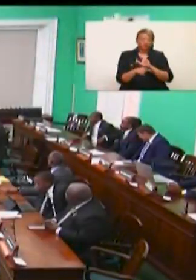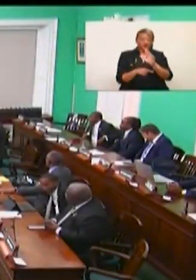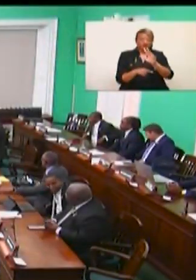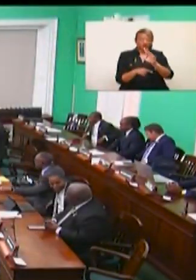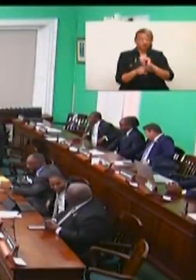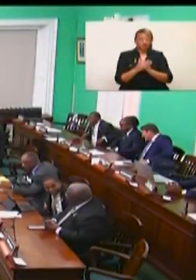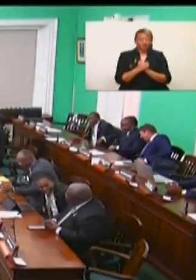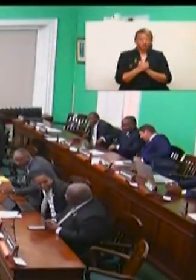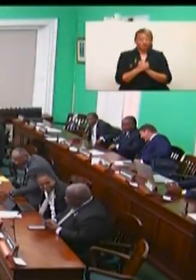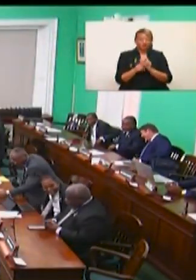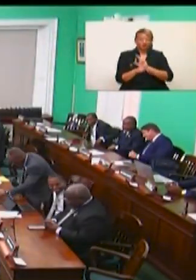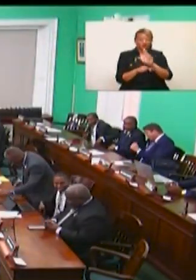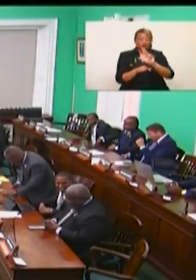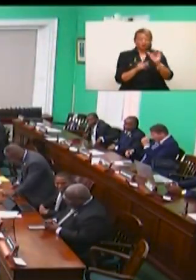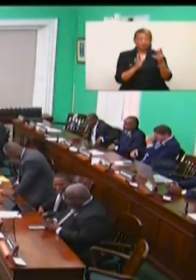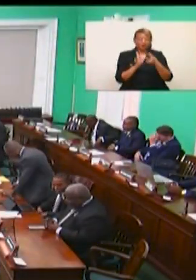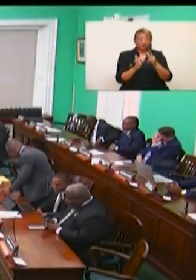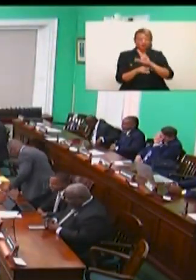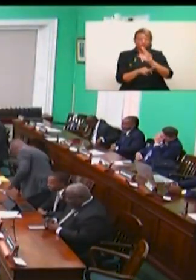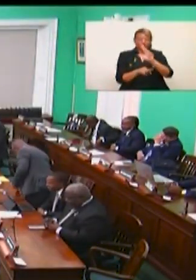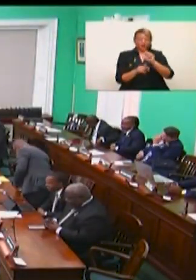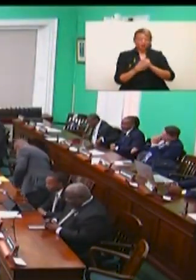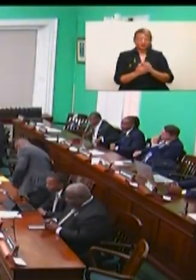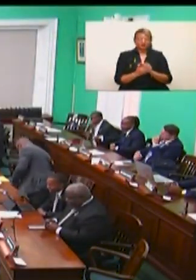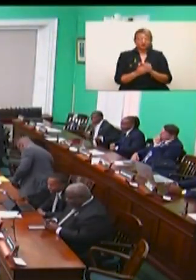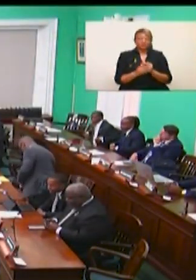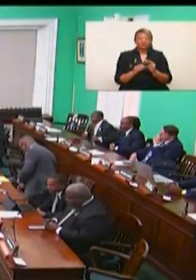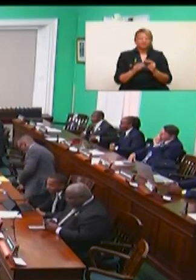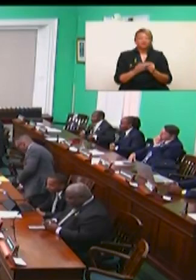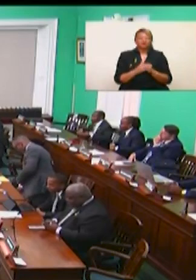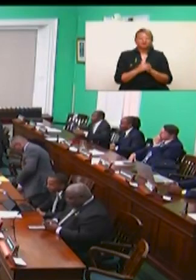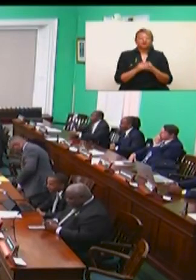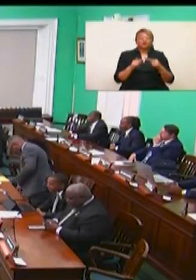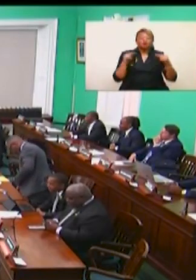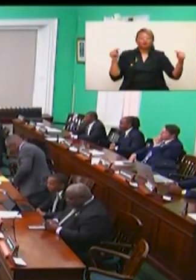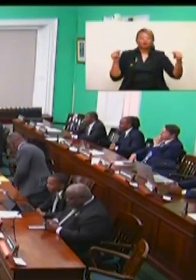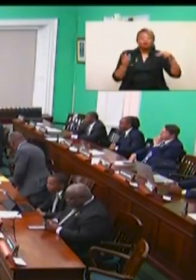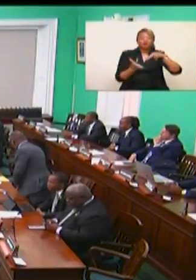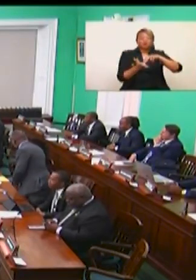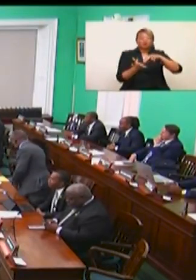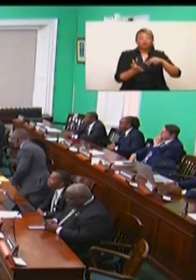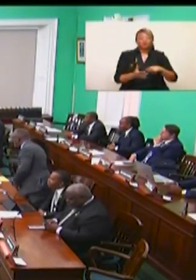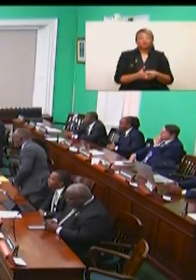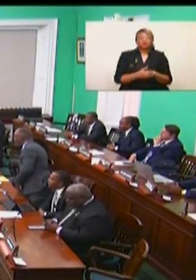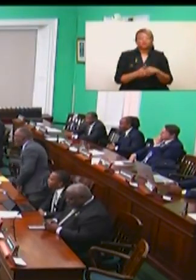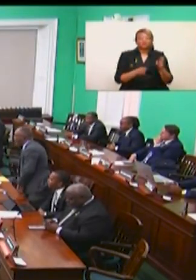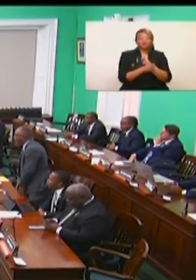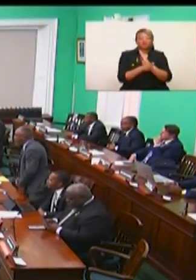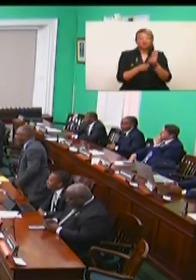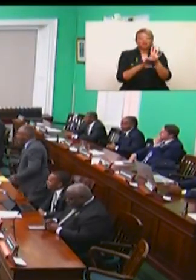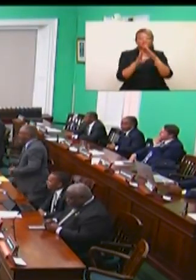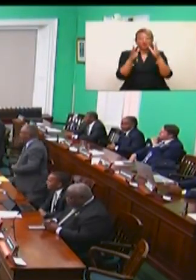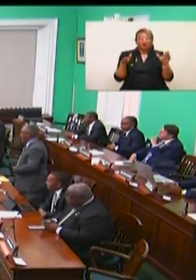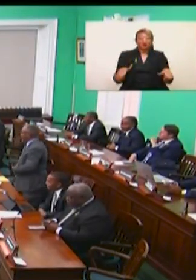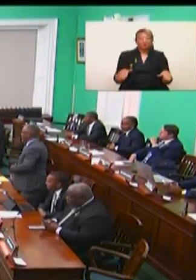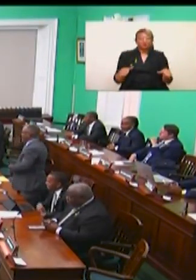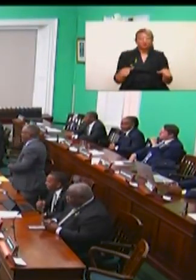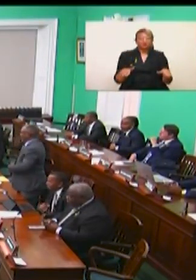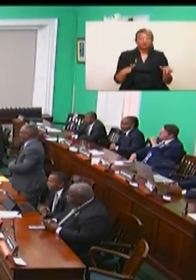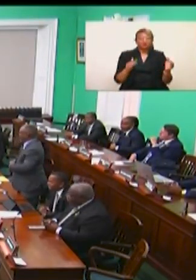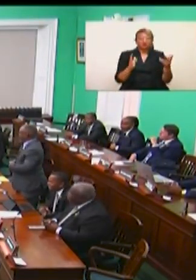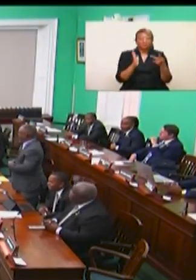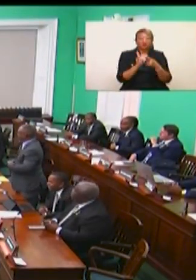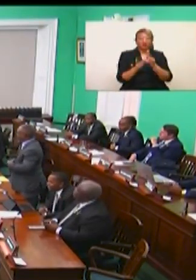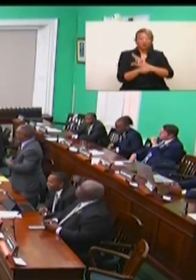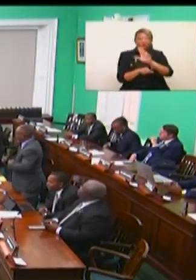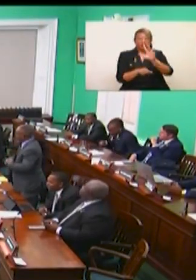3 o'clock. Until 3 p.m. As many are in favor will remain seated, those opposed will stand. The business of this House stands suspended until